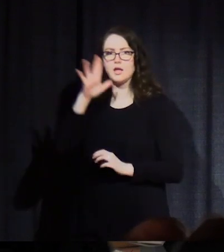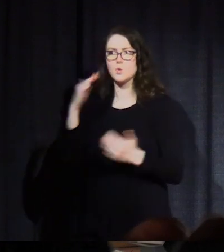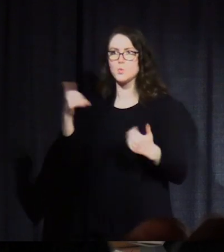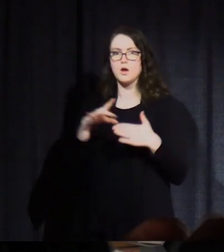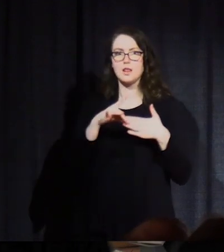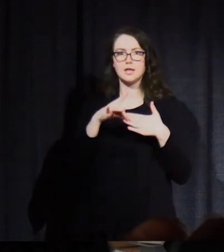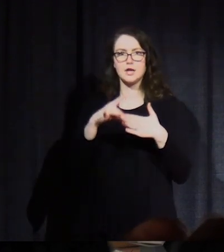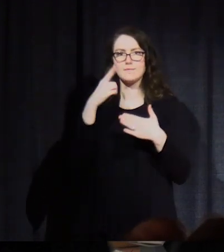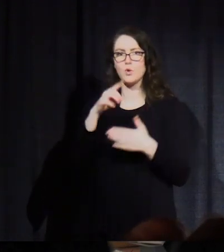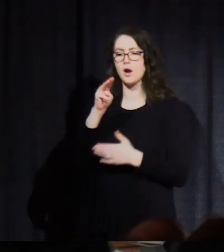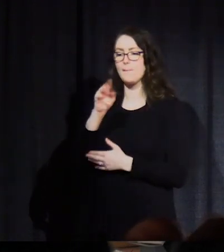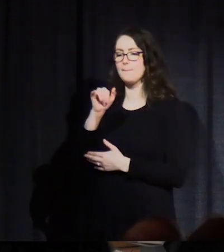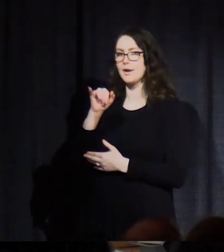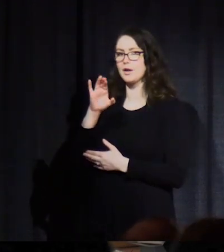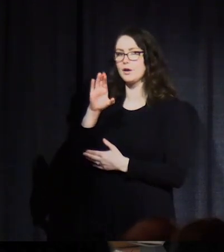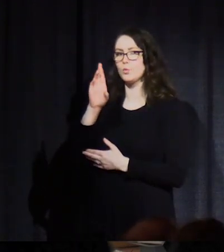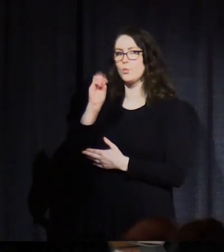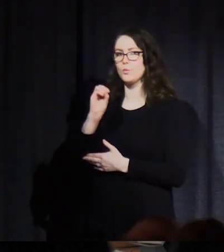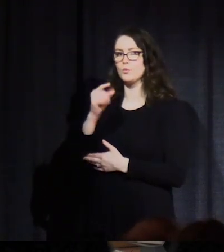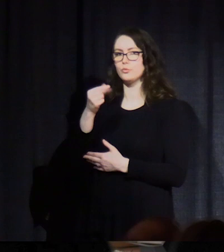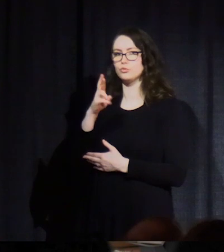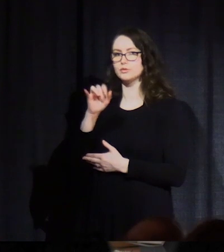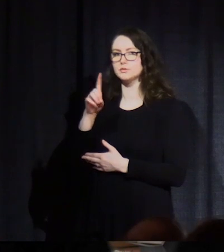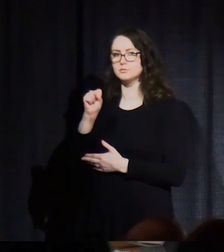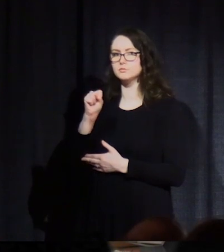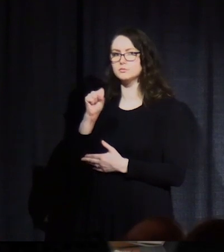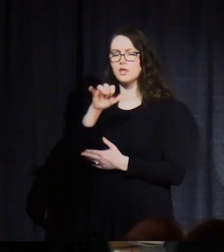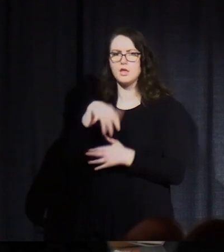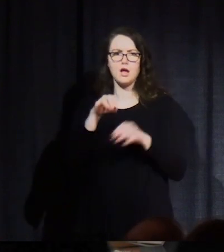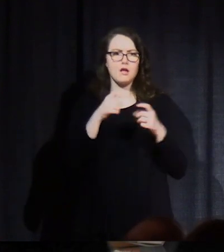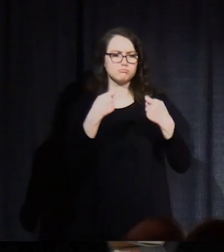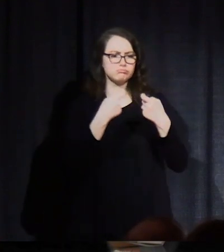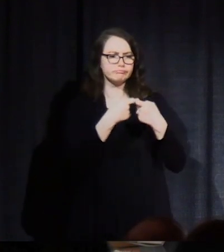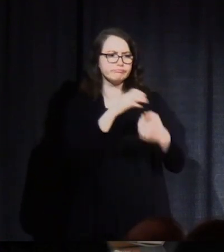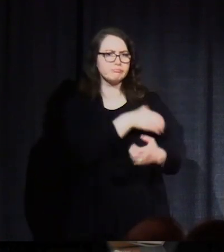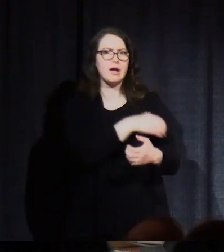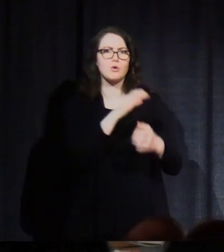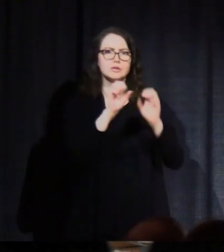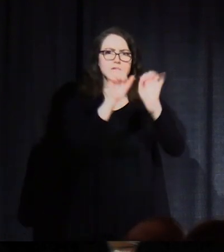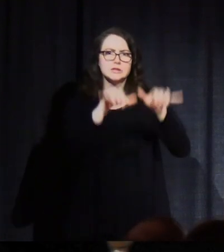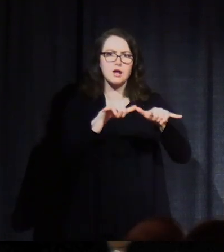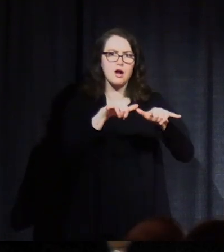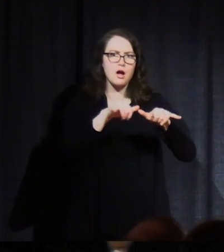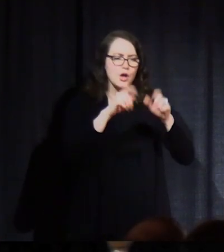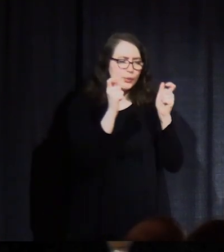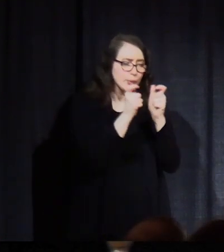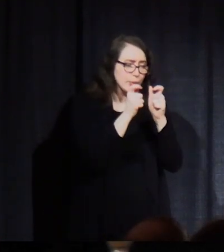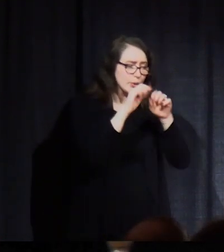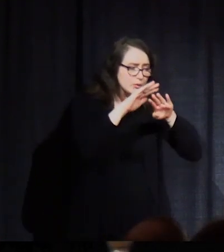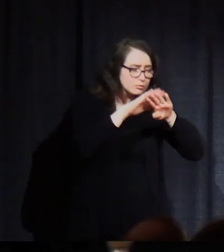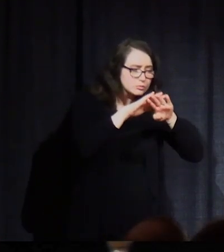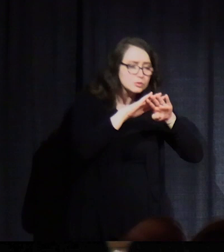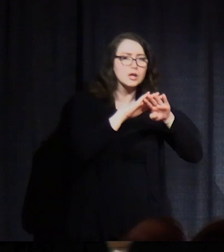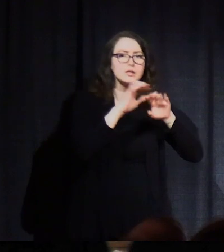call microgrids. Microgrids are power systems capable of operating independently of a larger power system,